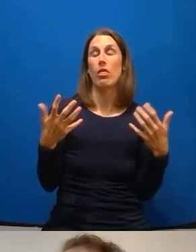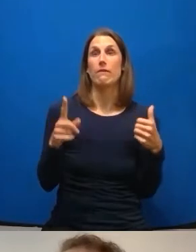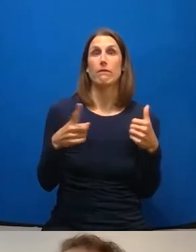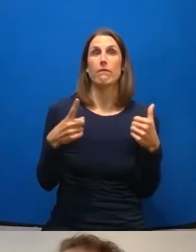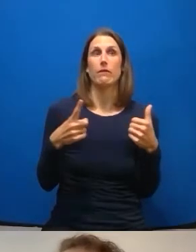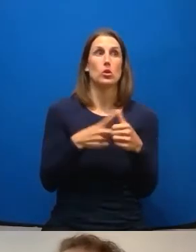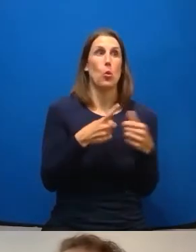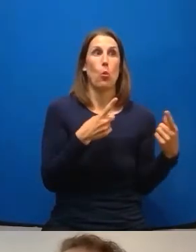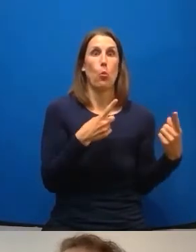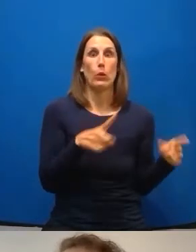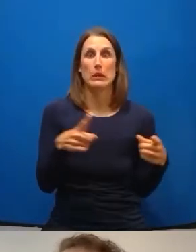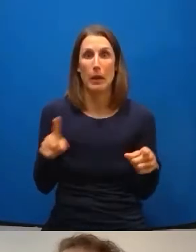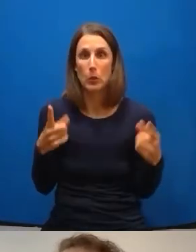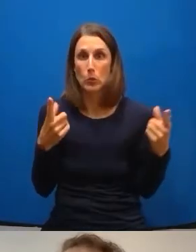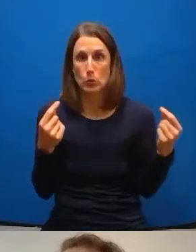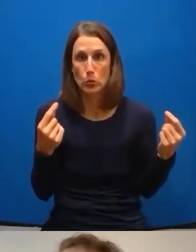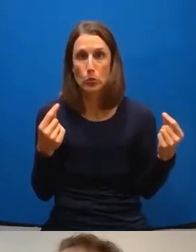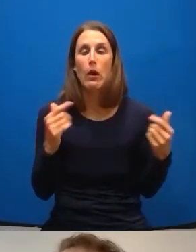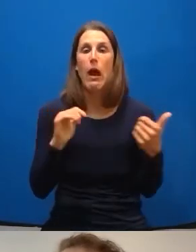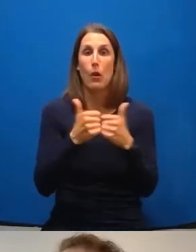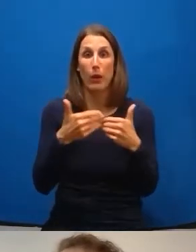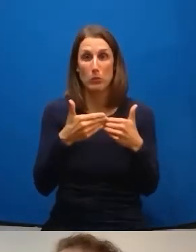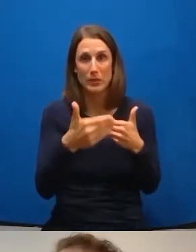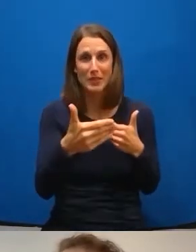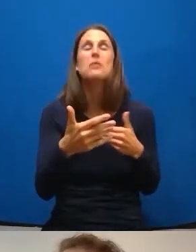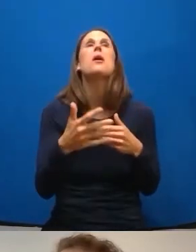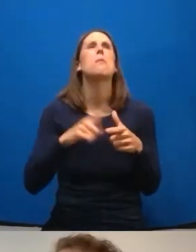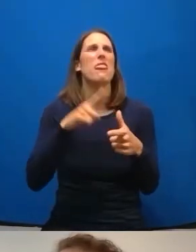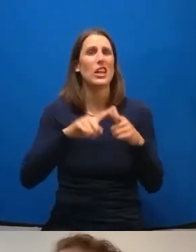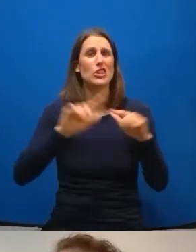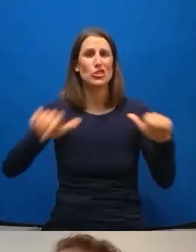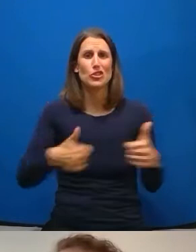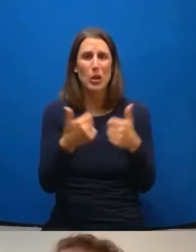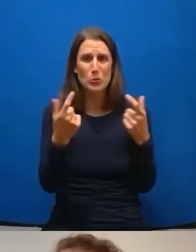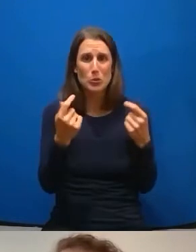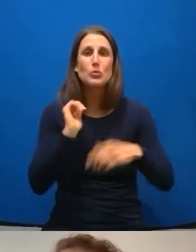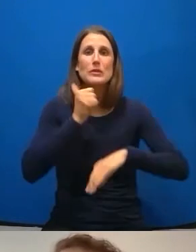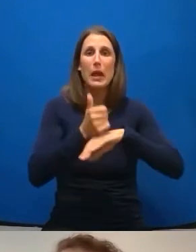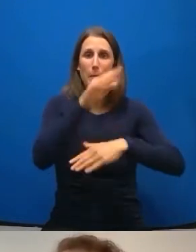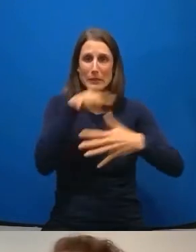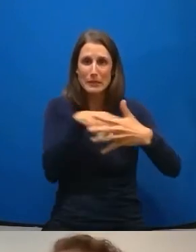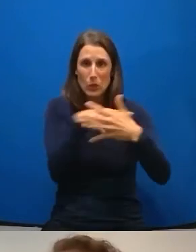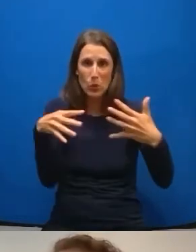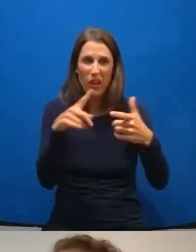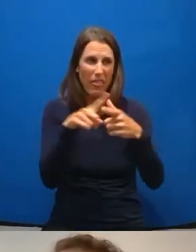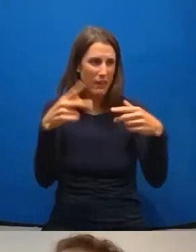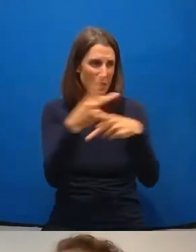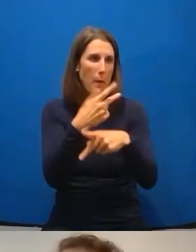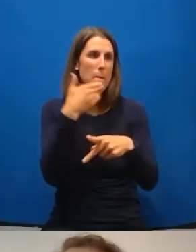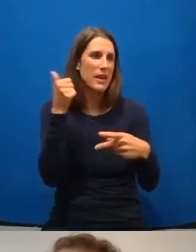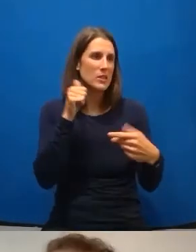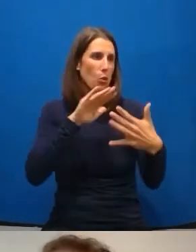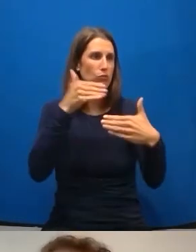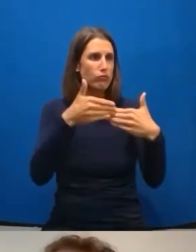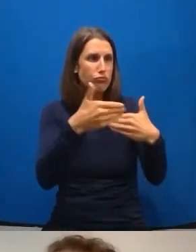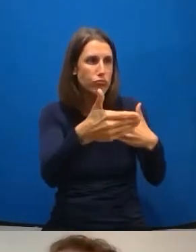kind of making that schedule and kind of fitting in things as they made sense. In the beginning, I think back to week 1 when it was like,